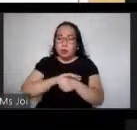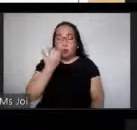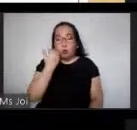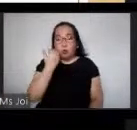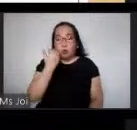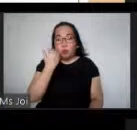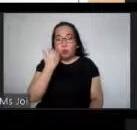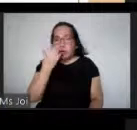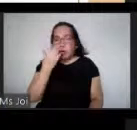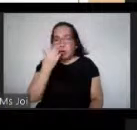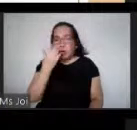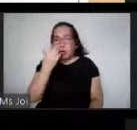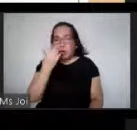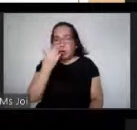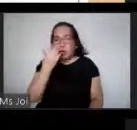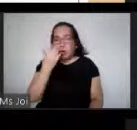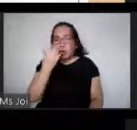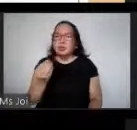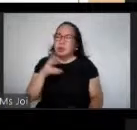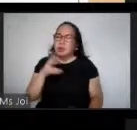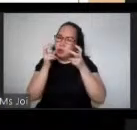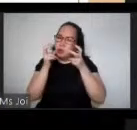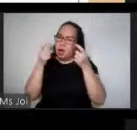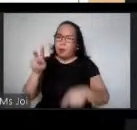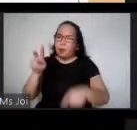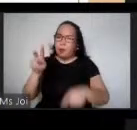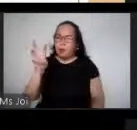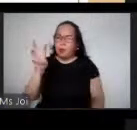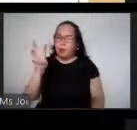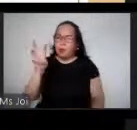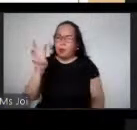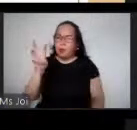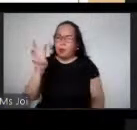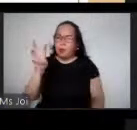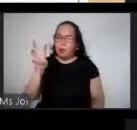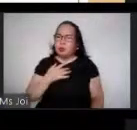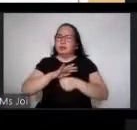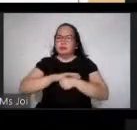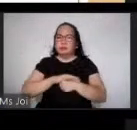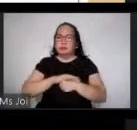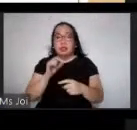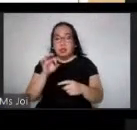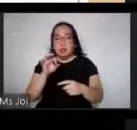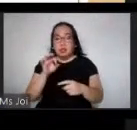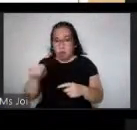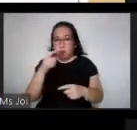especially with what we hear and see on the news. Remember, if you are deprived of sleep,